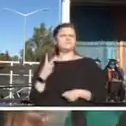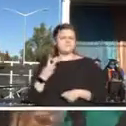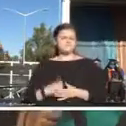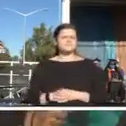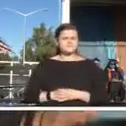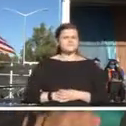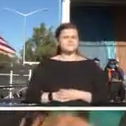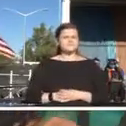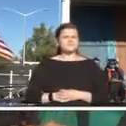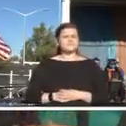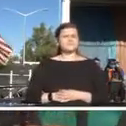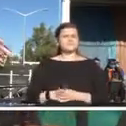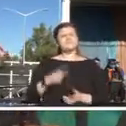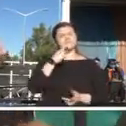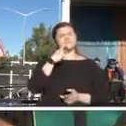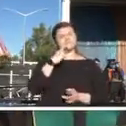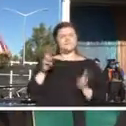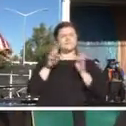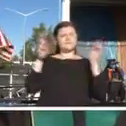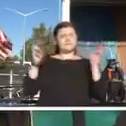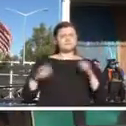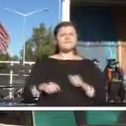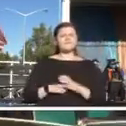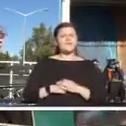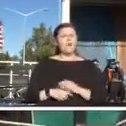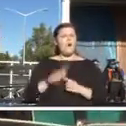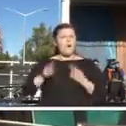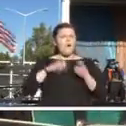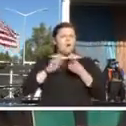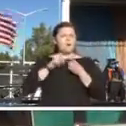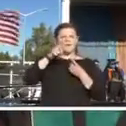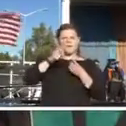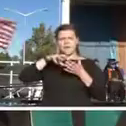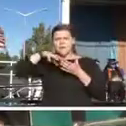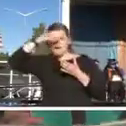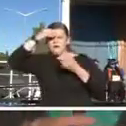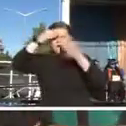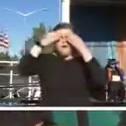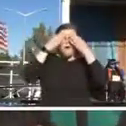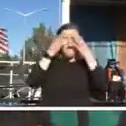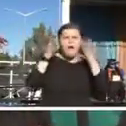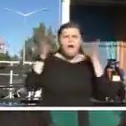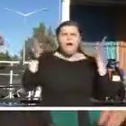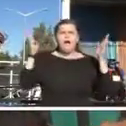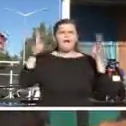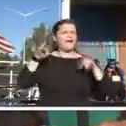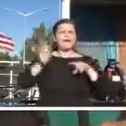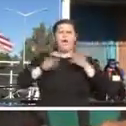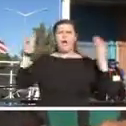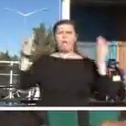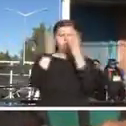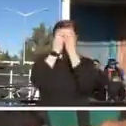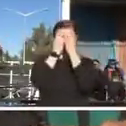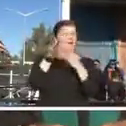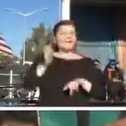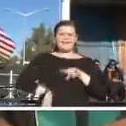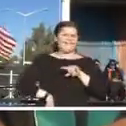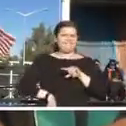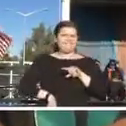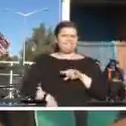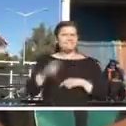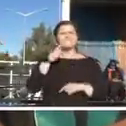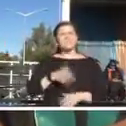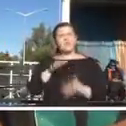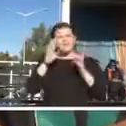It is said that a mind once stretched never returns to its original state. With the education you received at